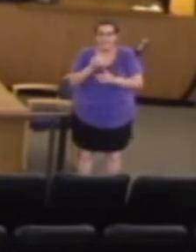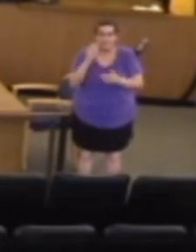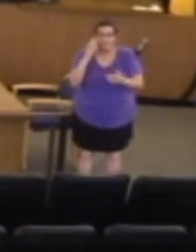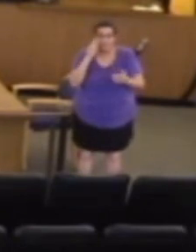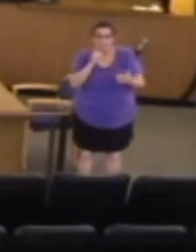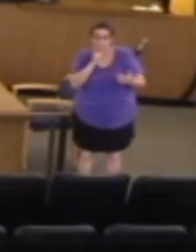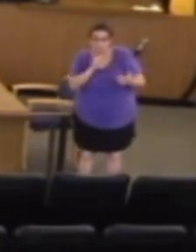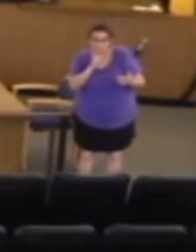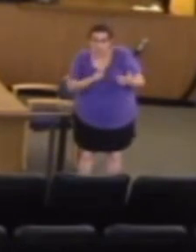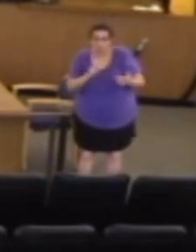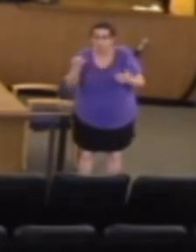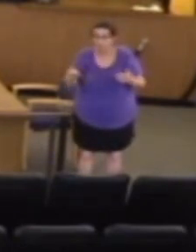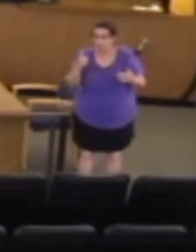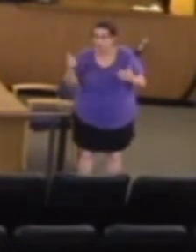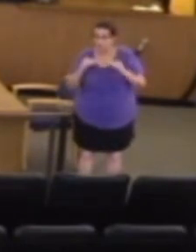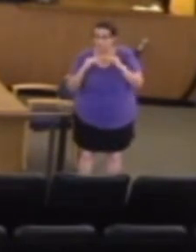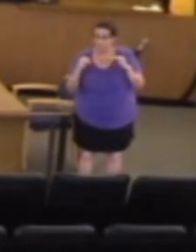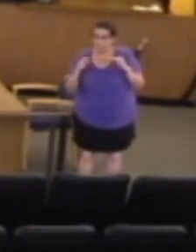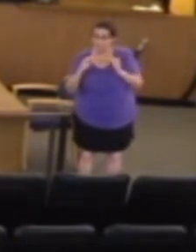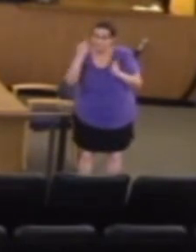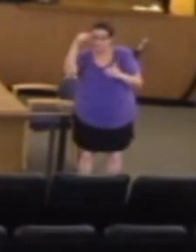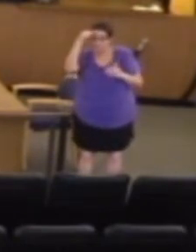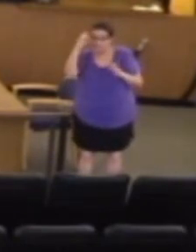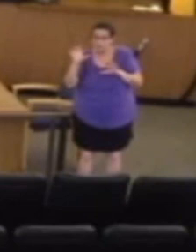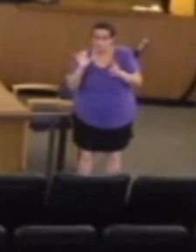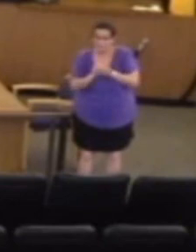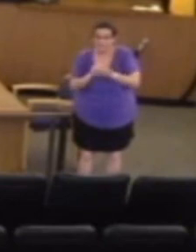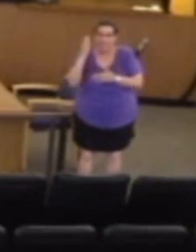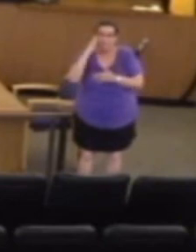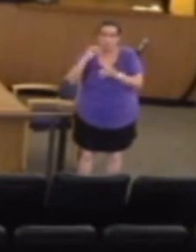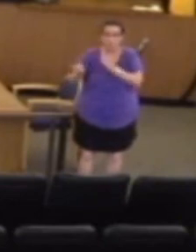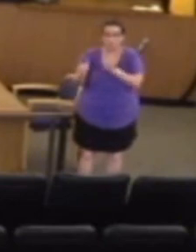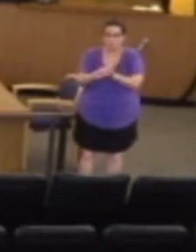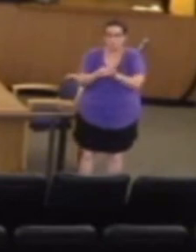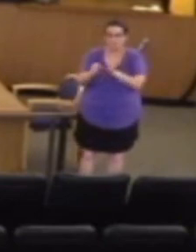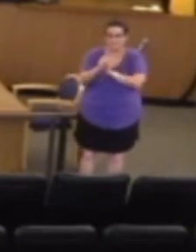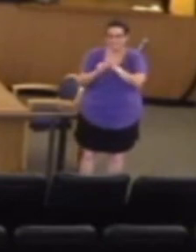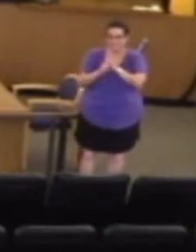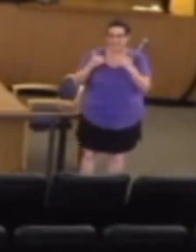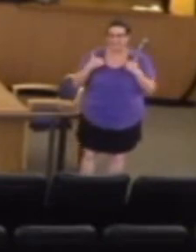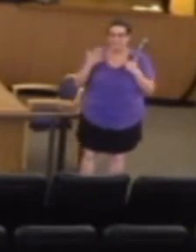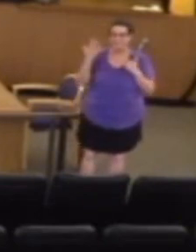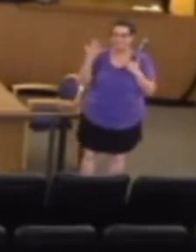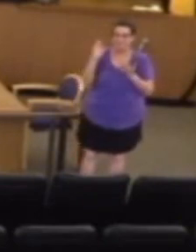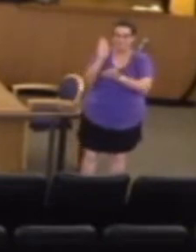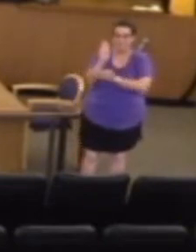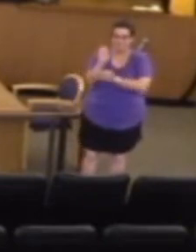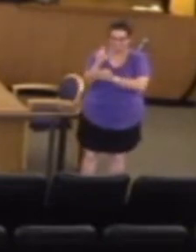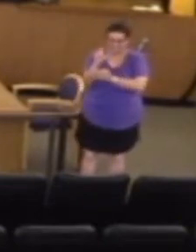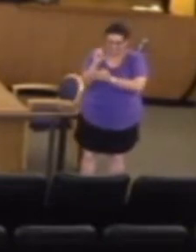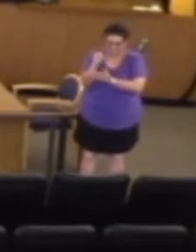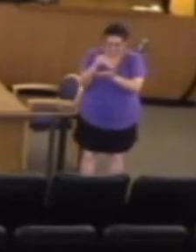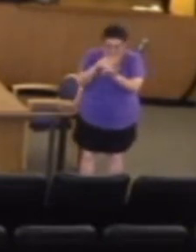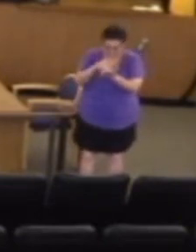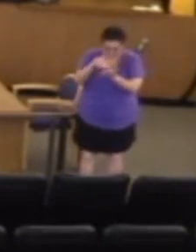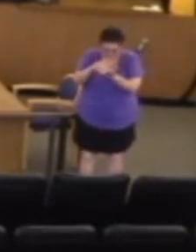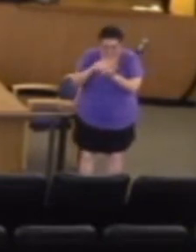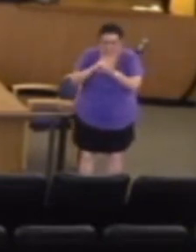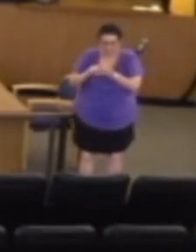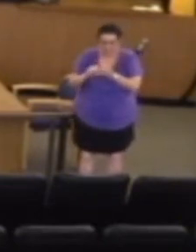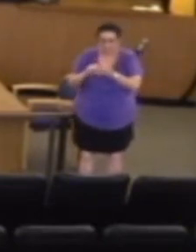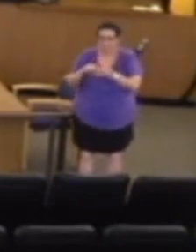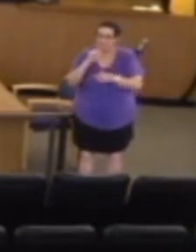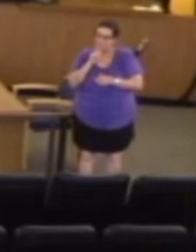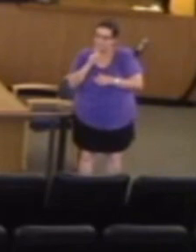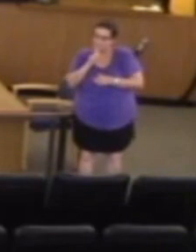other level of government is doing so. I know New York State is sitting on $5 billion of CARES funding. I don't know if they're being as open and